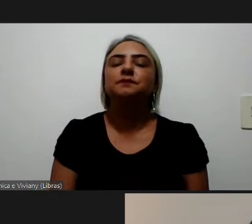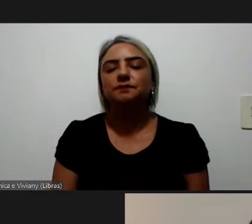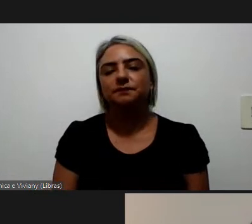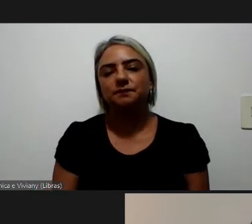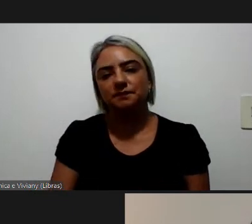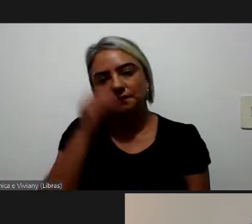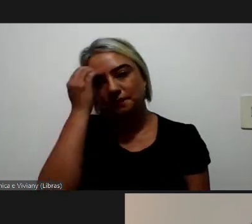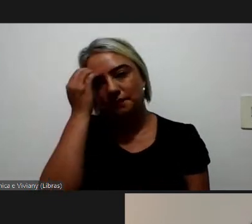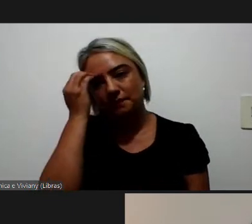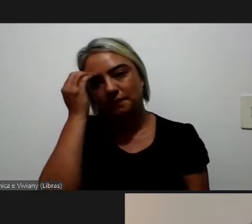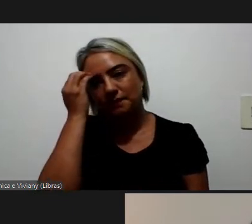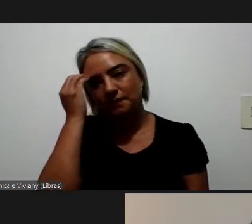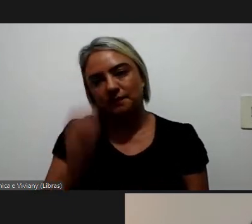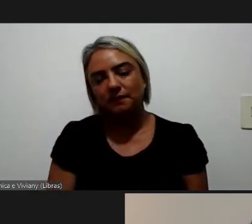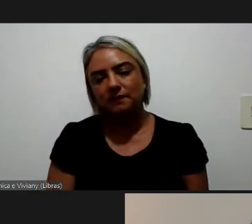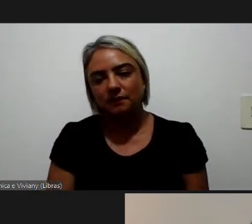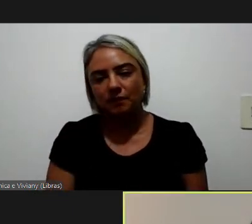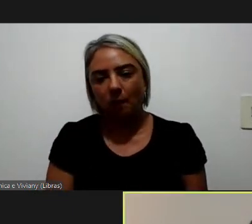yours.